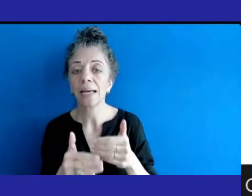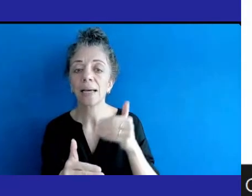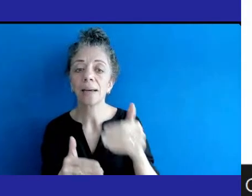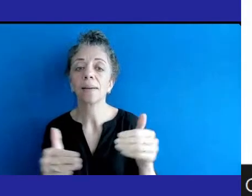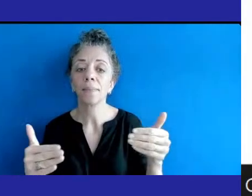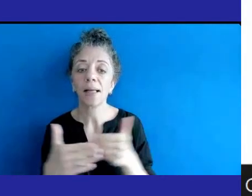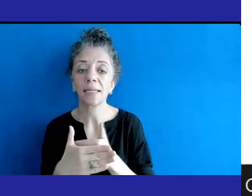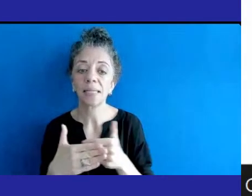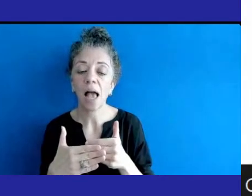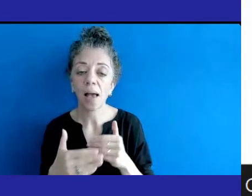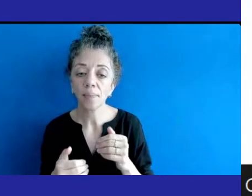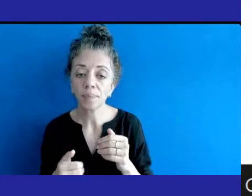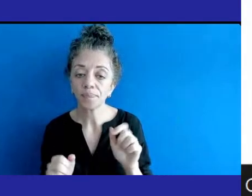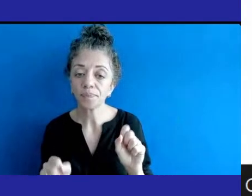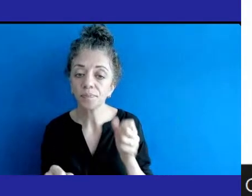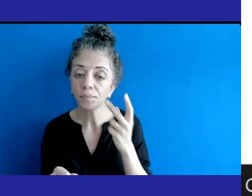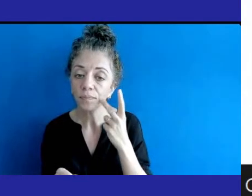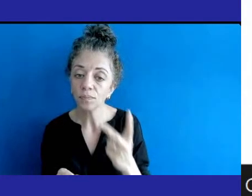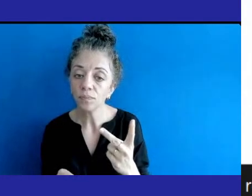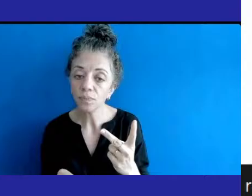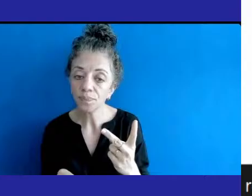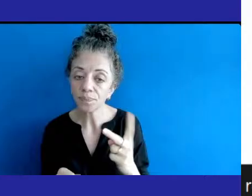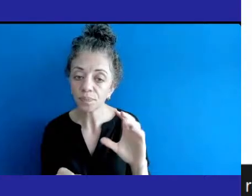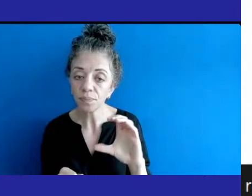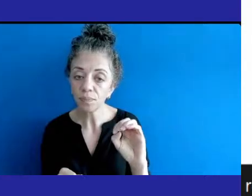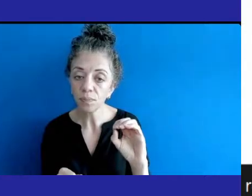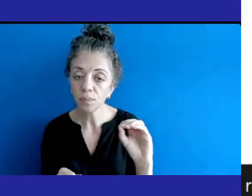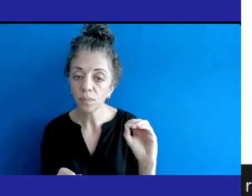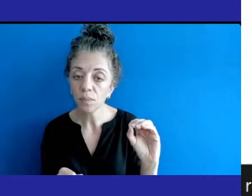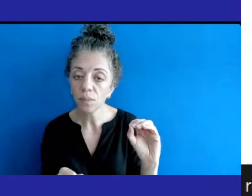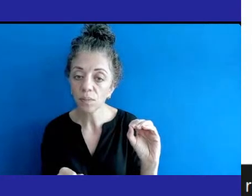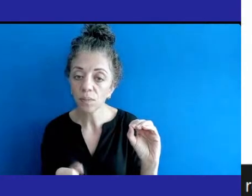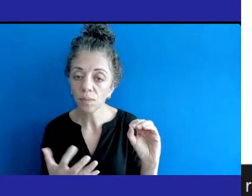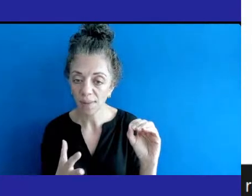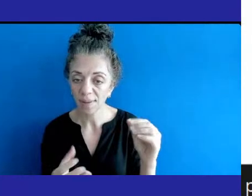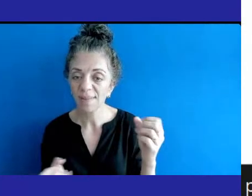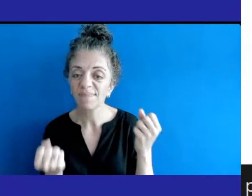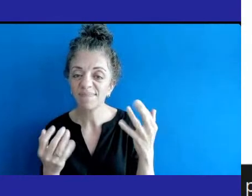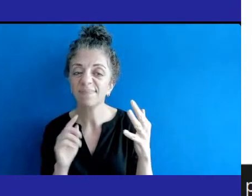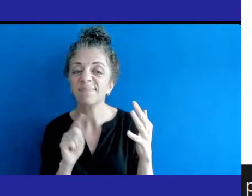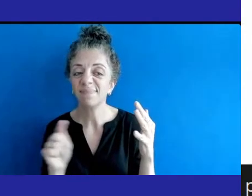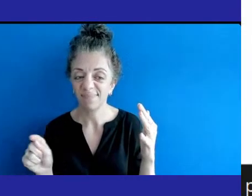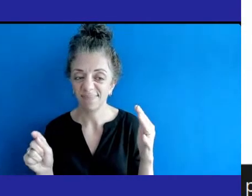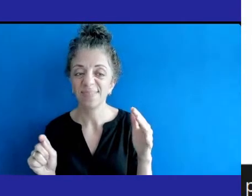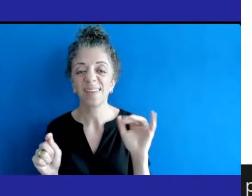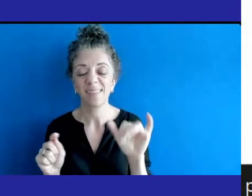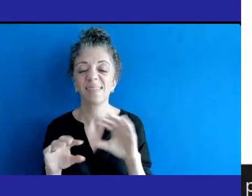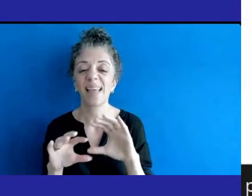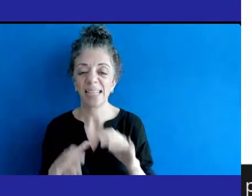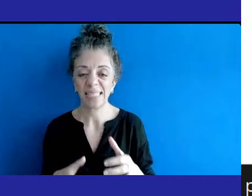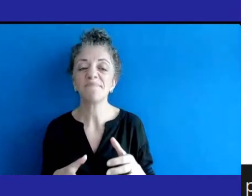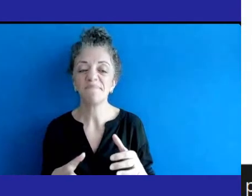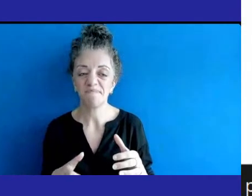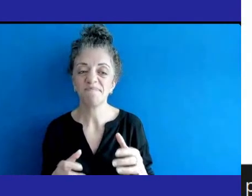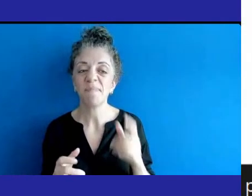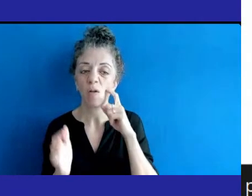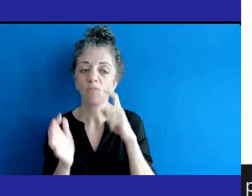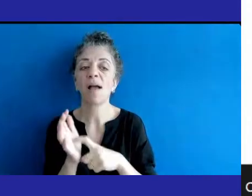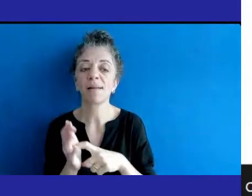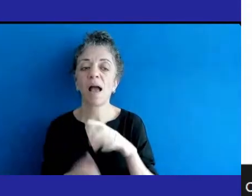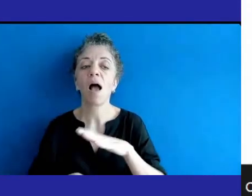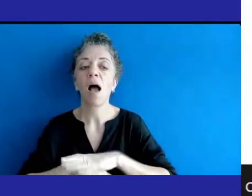the CEO, and many other members of the team as well. Both teams will be recognized on a national stage next